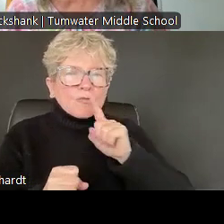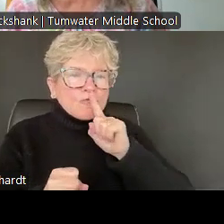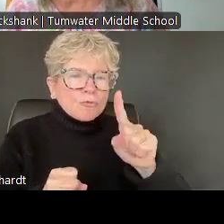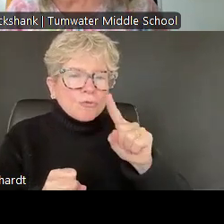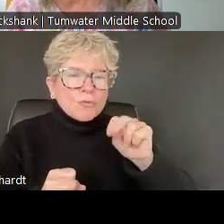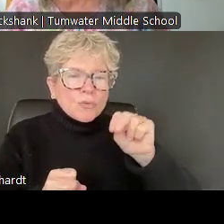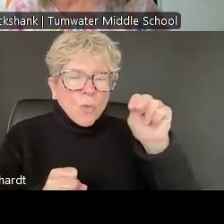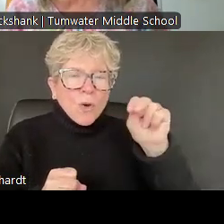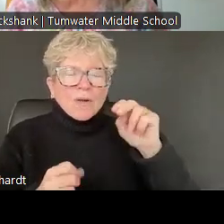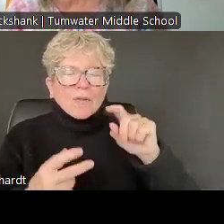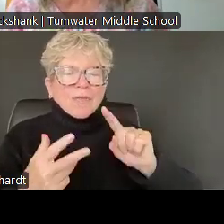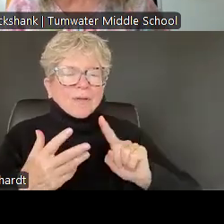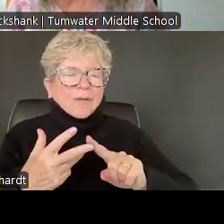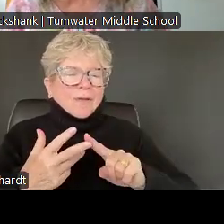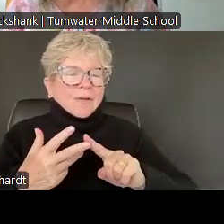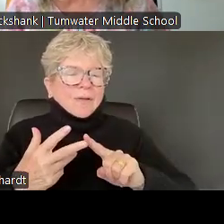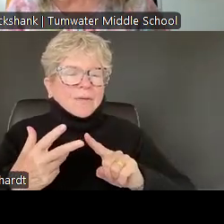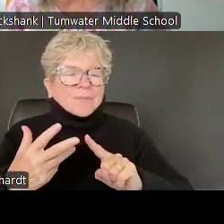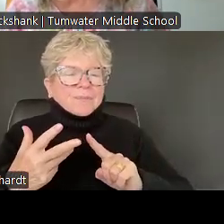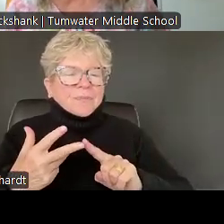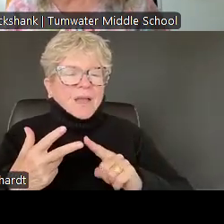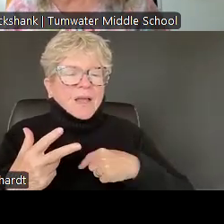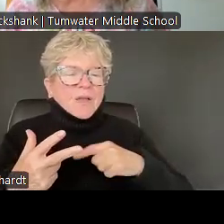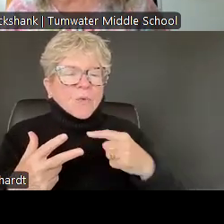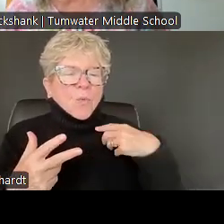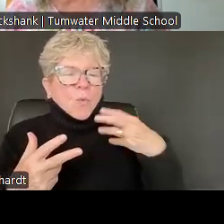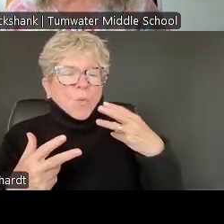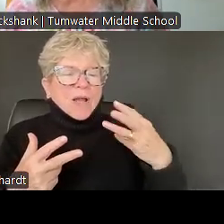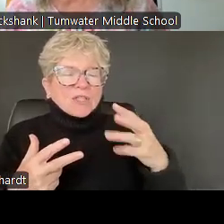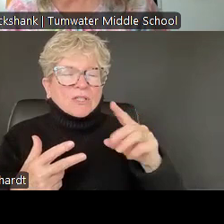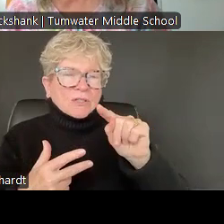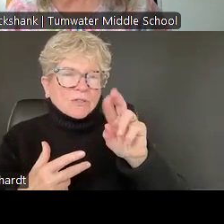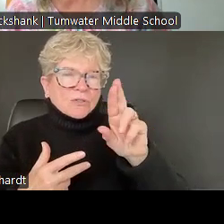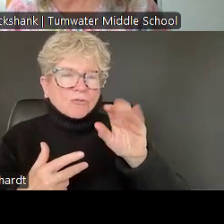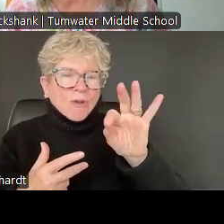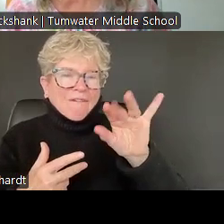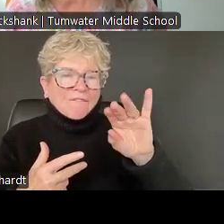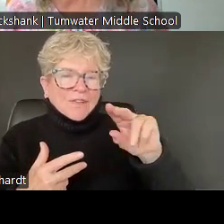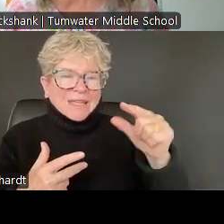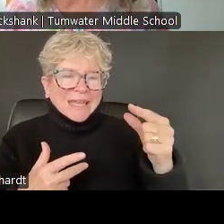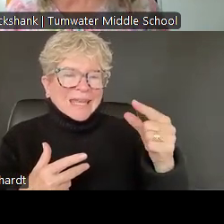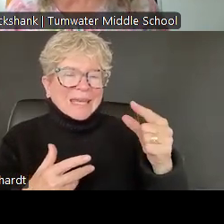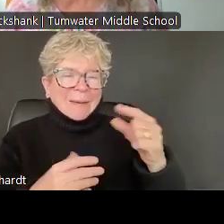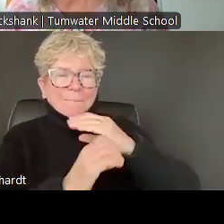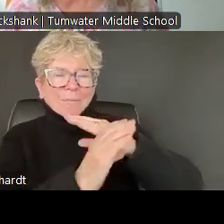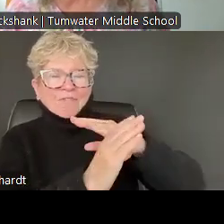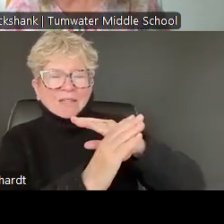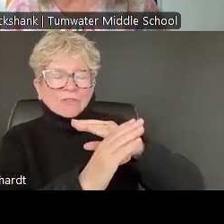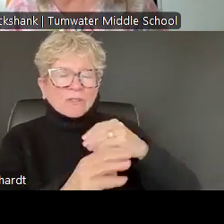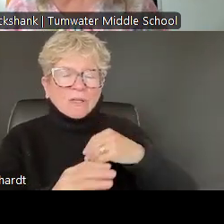of the others, Washington Trafficking Prevention. Having those flyers and brochures in class sends a